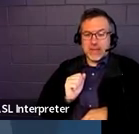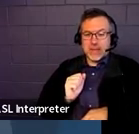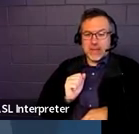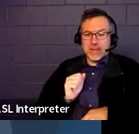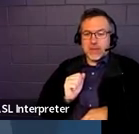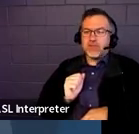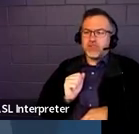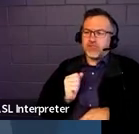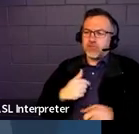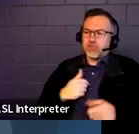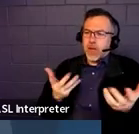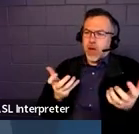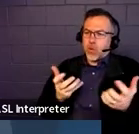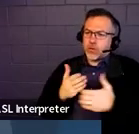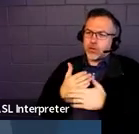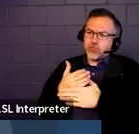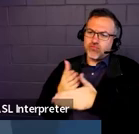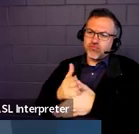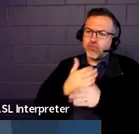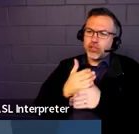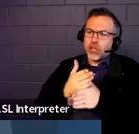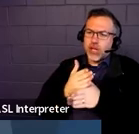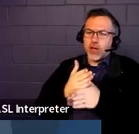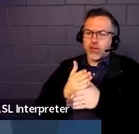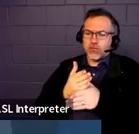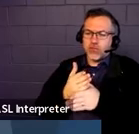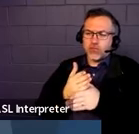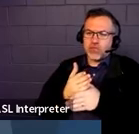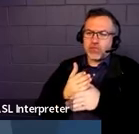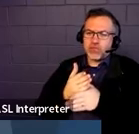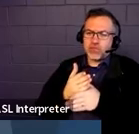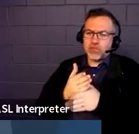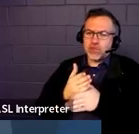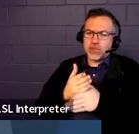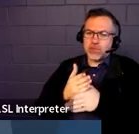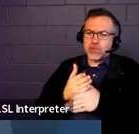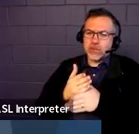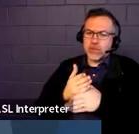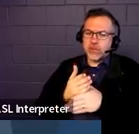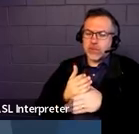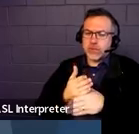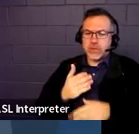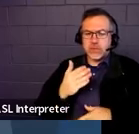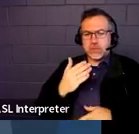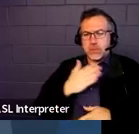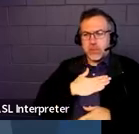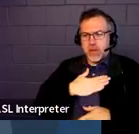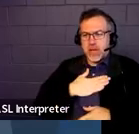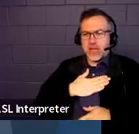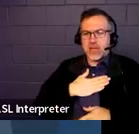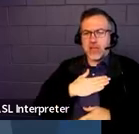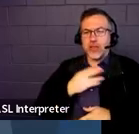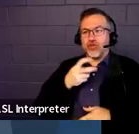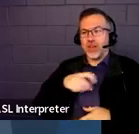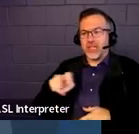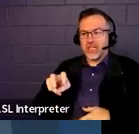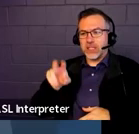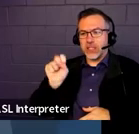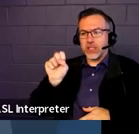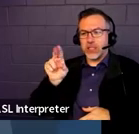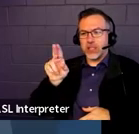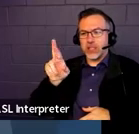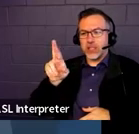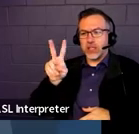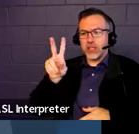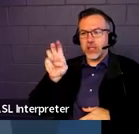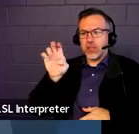What I wanted to share with you guys is my transition survey, please. Please